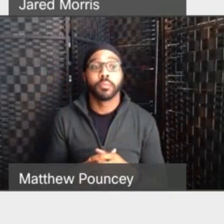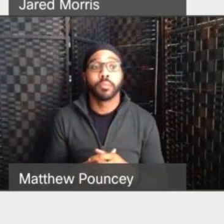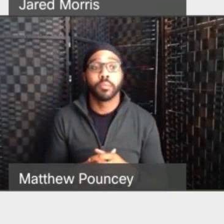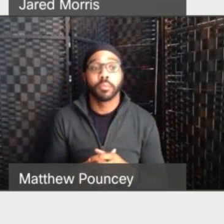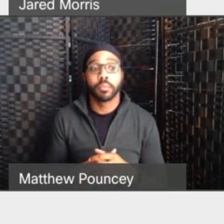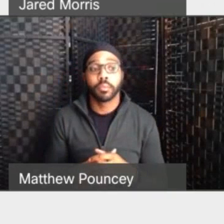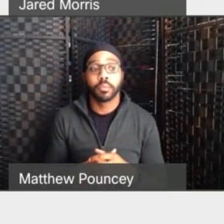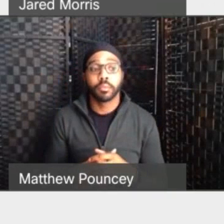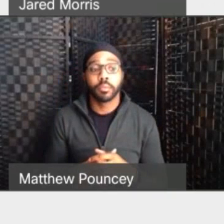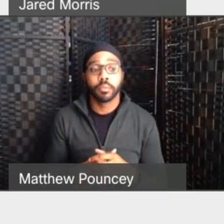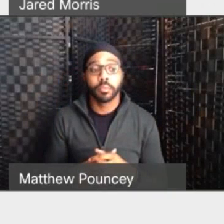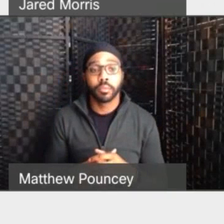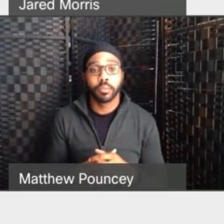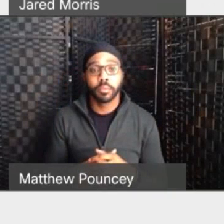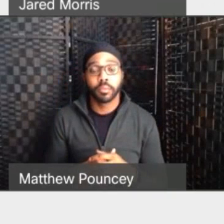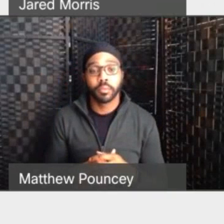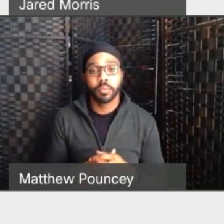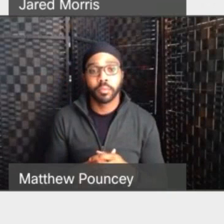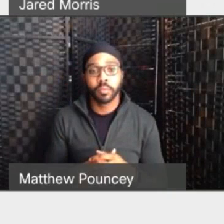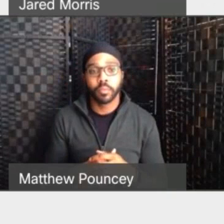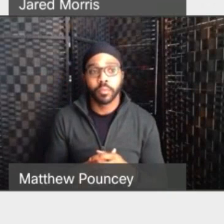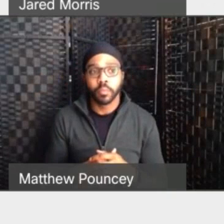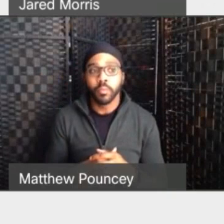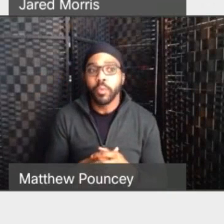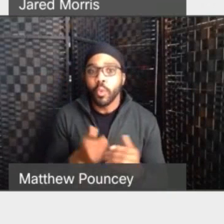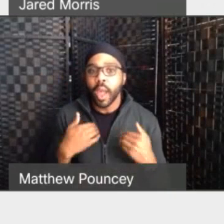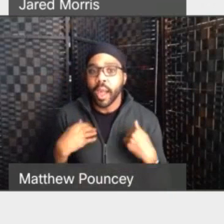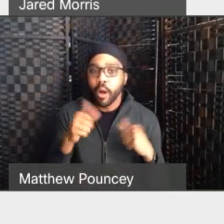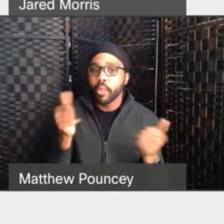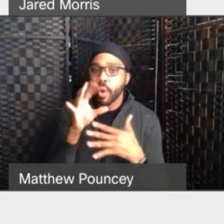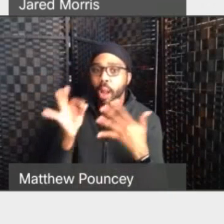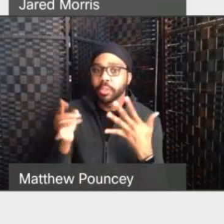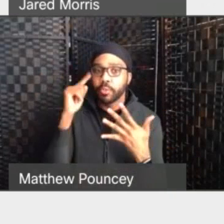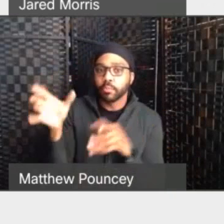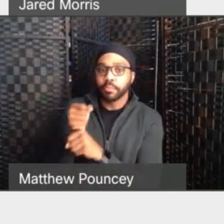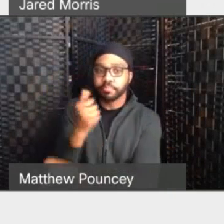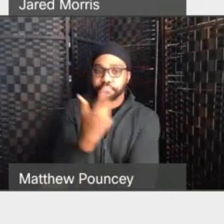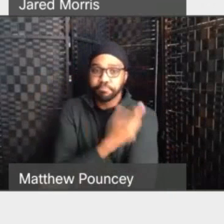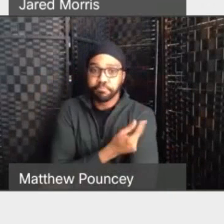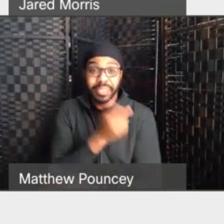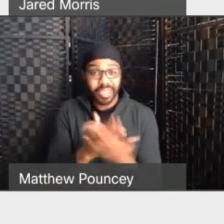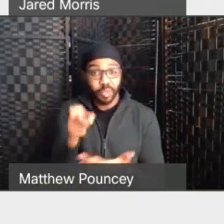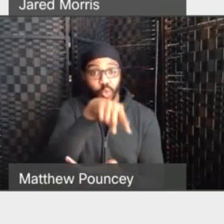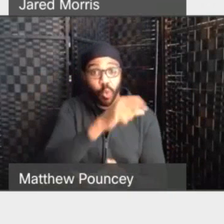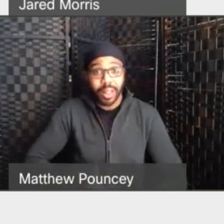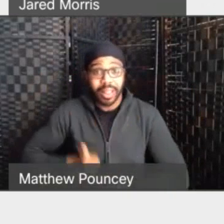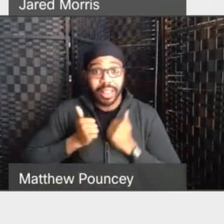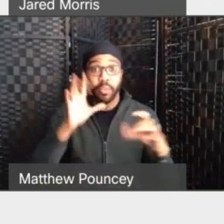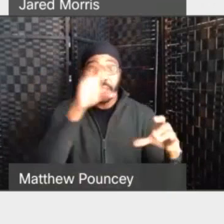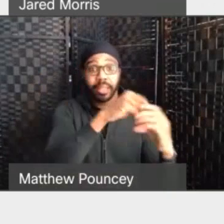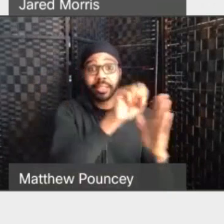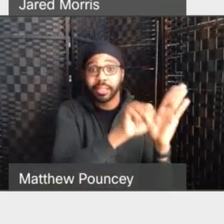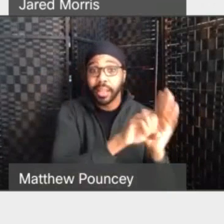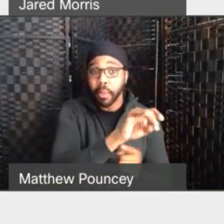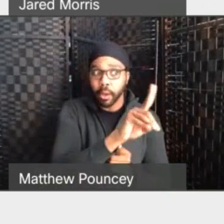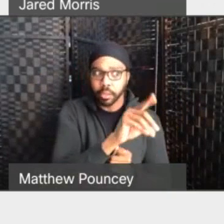there are other avenues for getting a vaccine. Some of our folks live in Maryland, and you should be exploring what the options are for people who